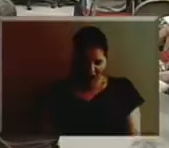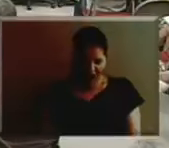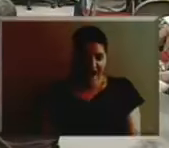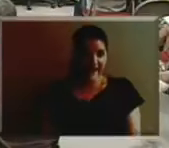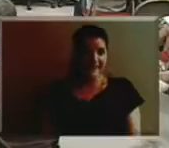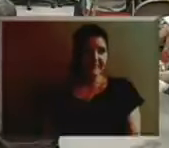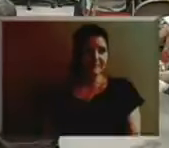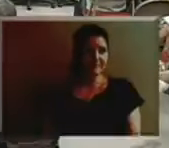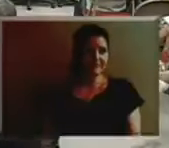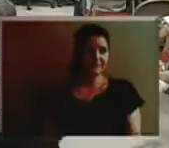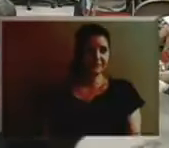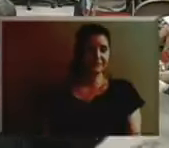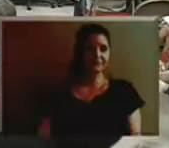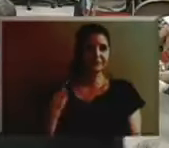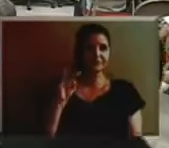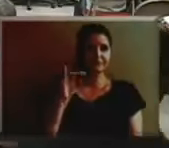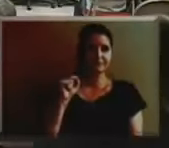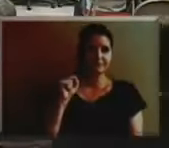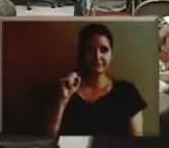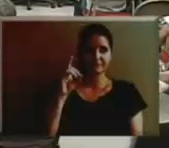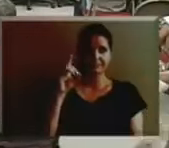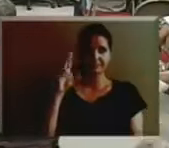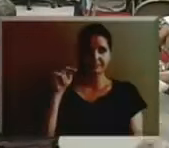Ms. Duncan.